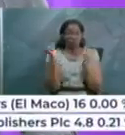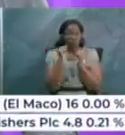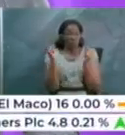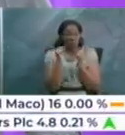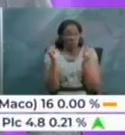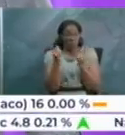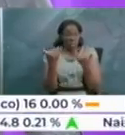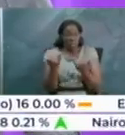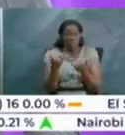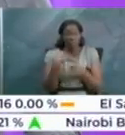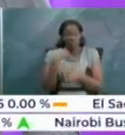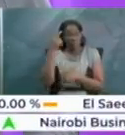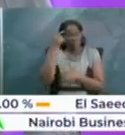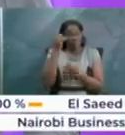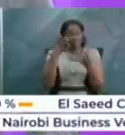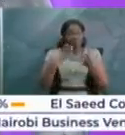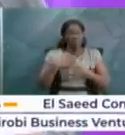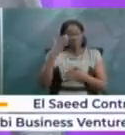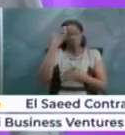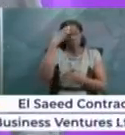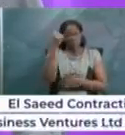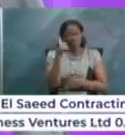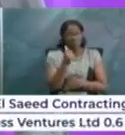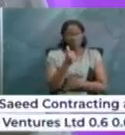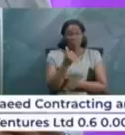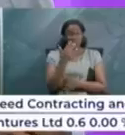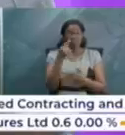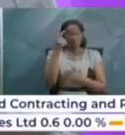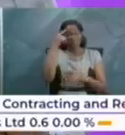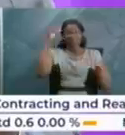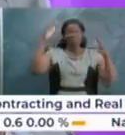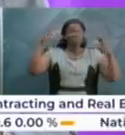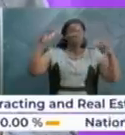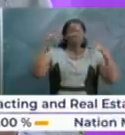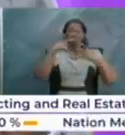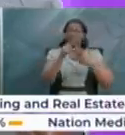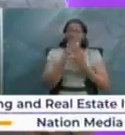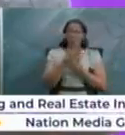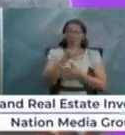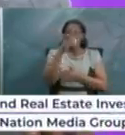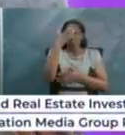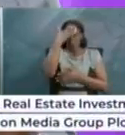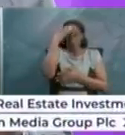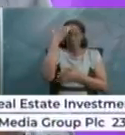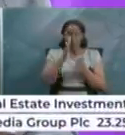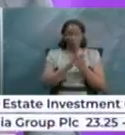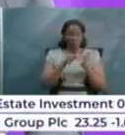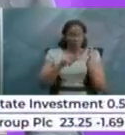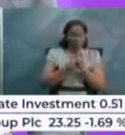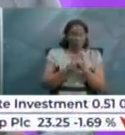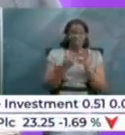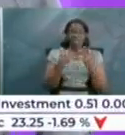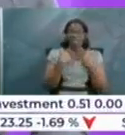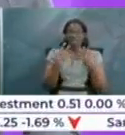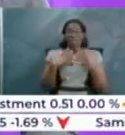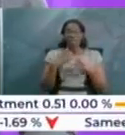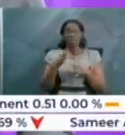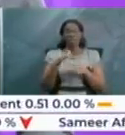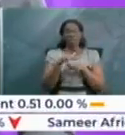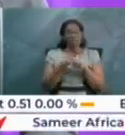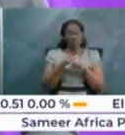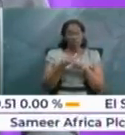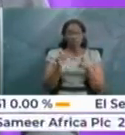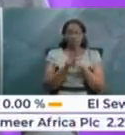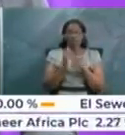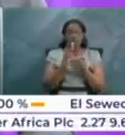we are. I don't think many people have noticed. They're thinking it's just raining, but they're actually forgetting, even with the lockdown and things slowing down, we're actually getting into the